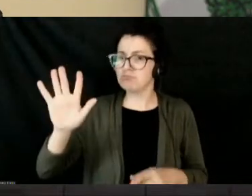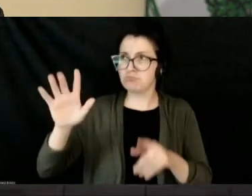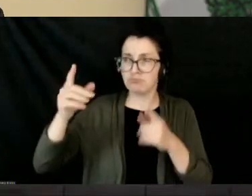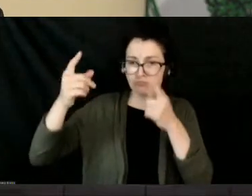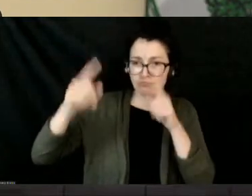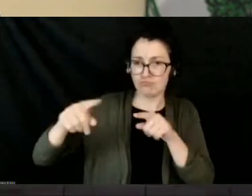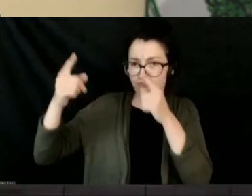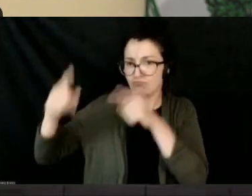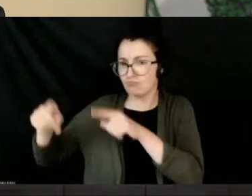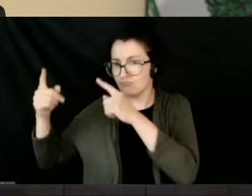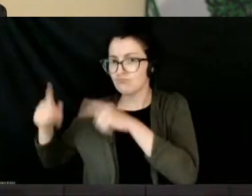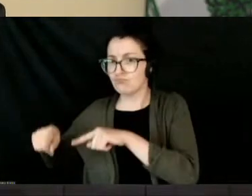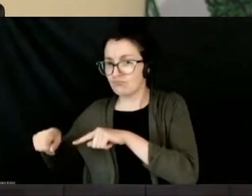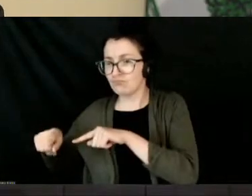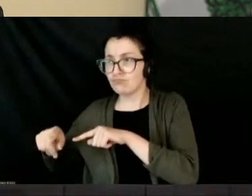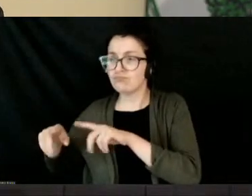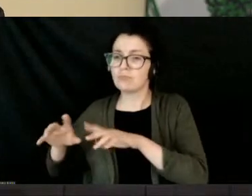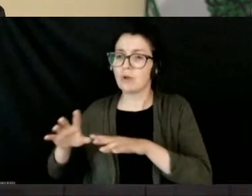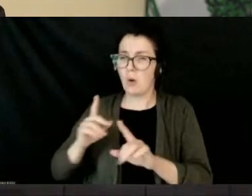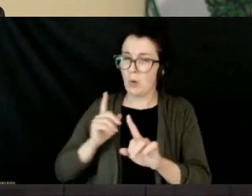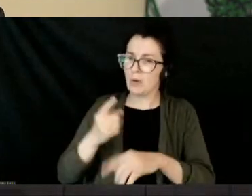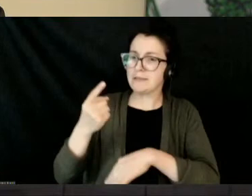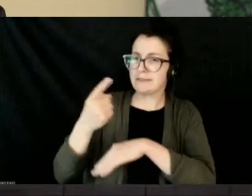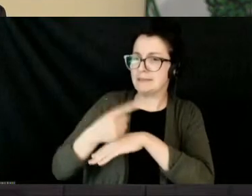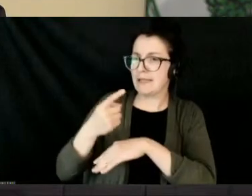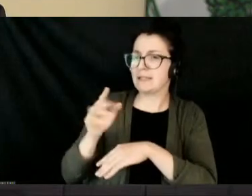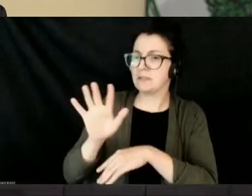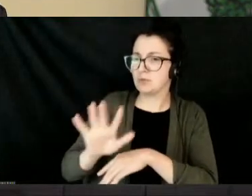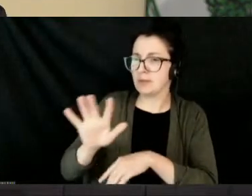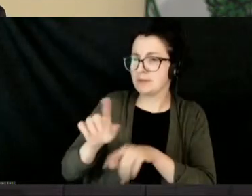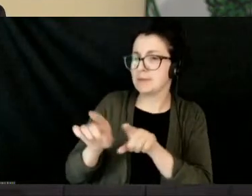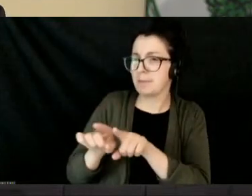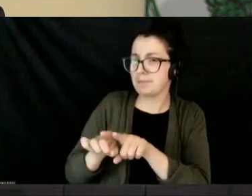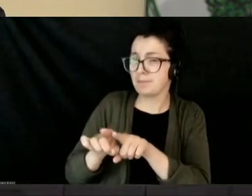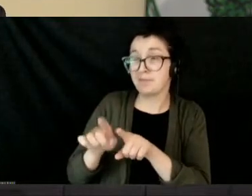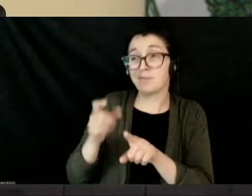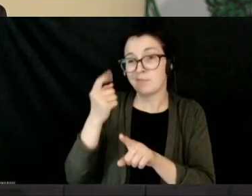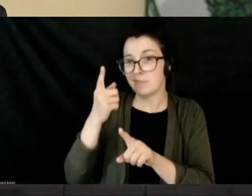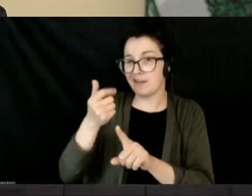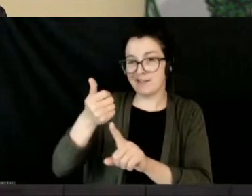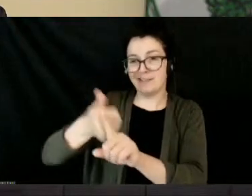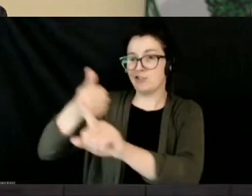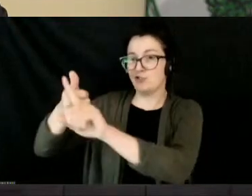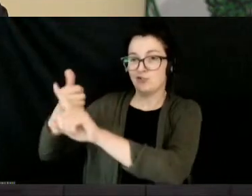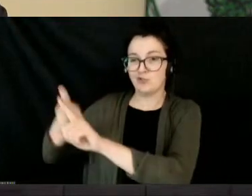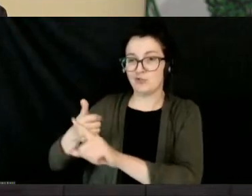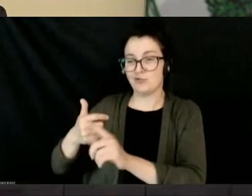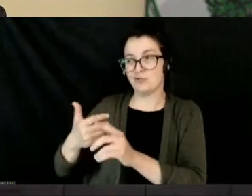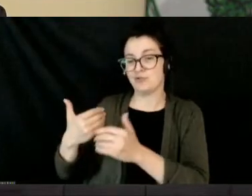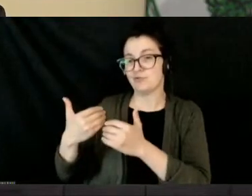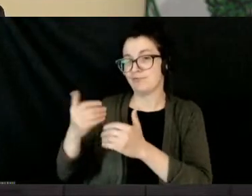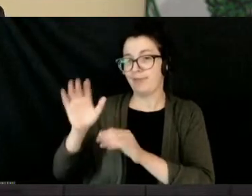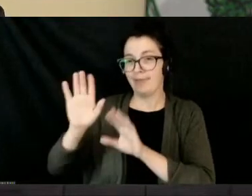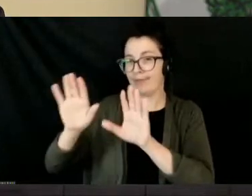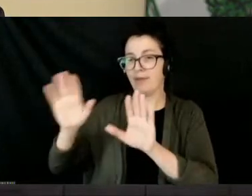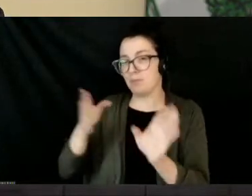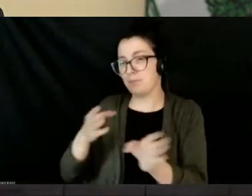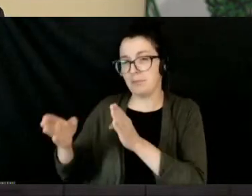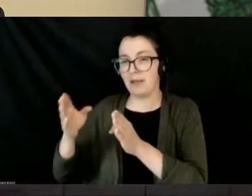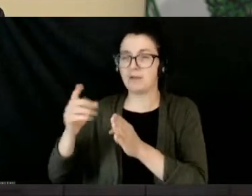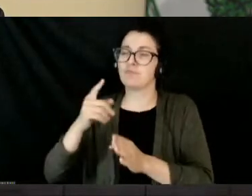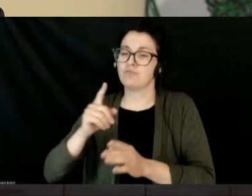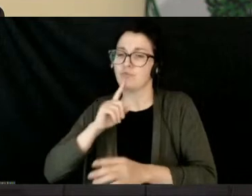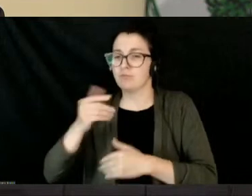similar dates, but each individual jurisdiction will need to outline their plans, and I'm sure they will in the days ahead.